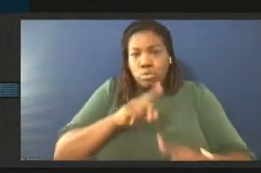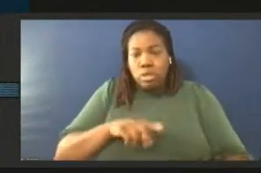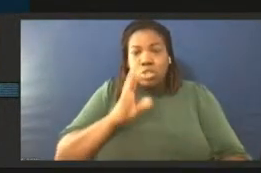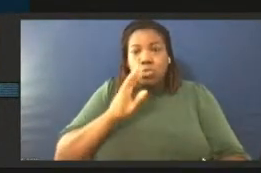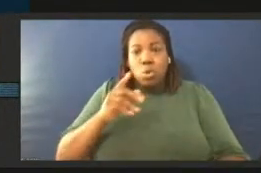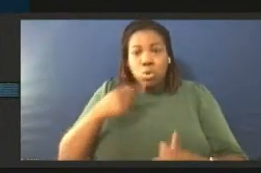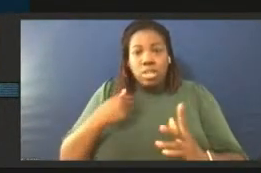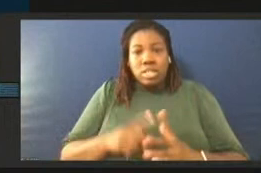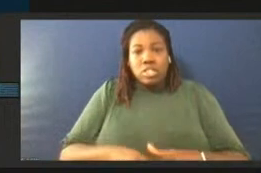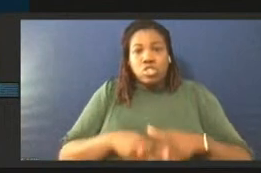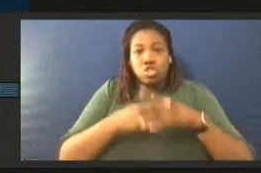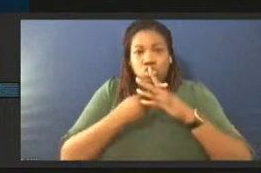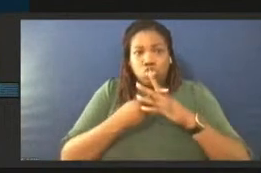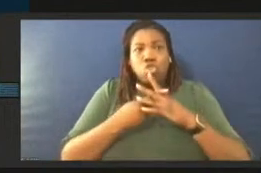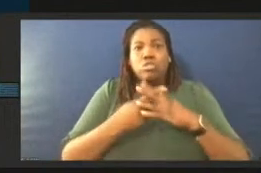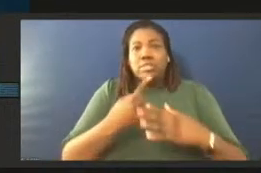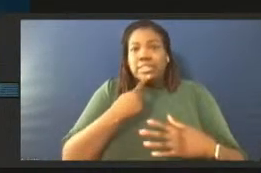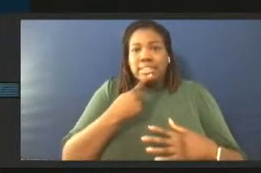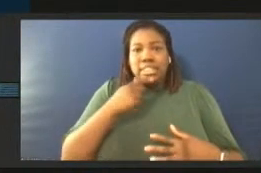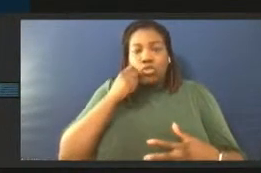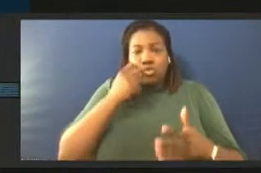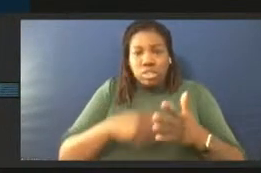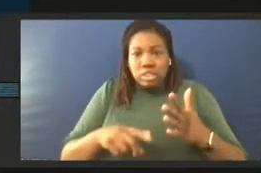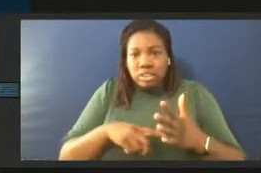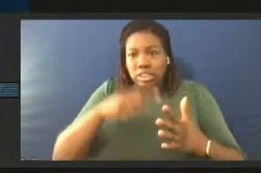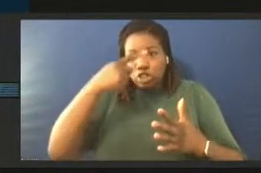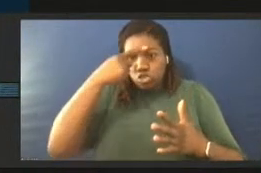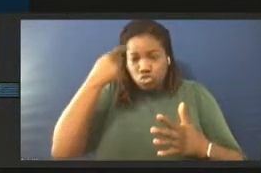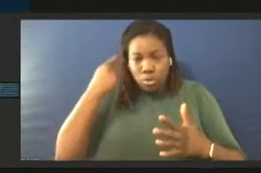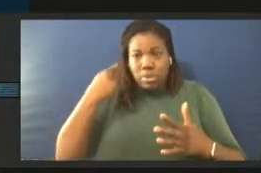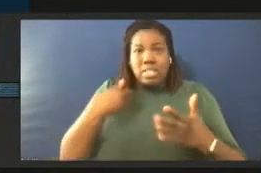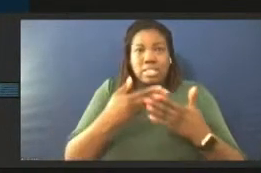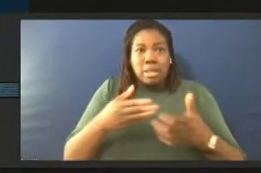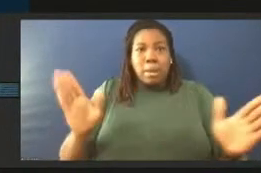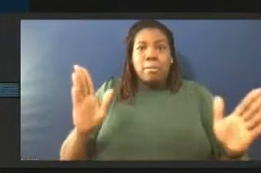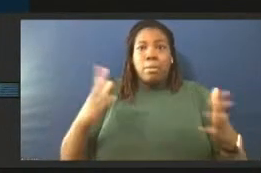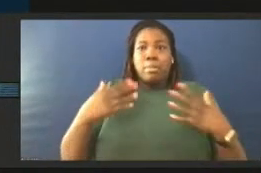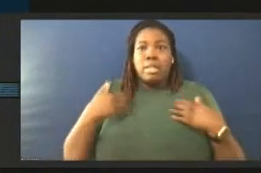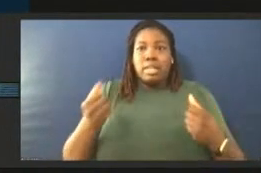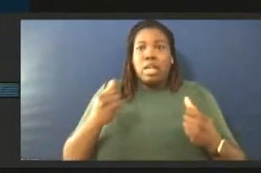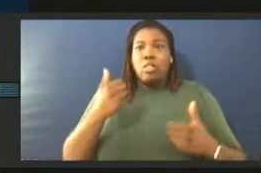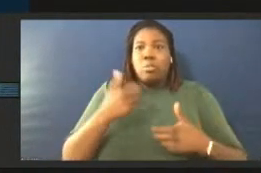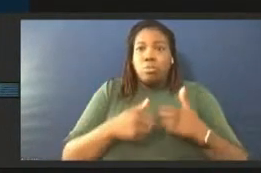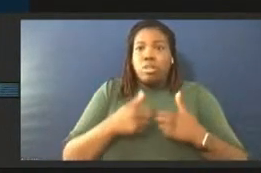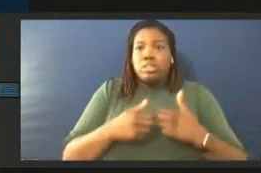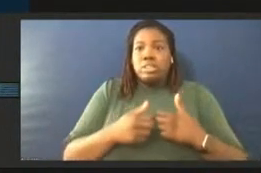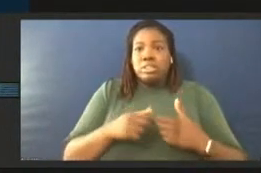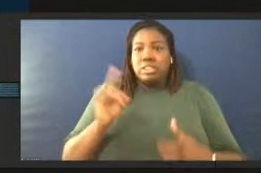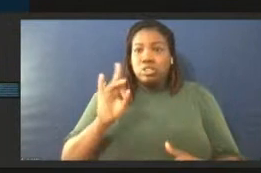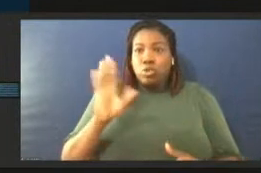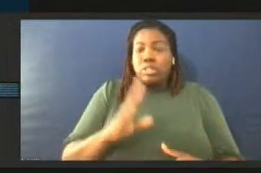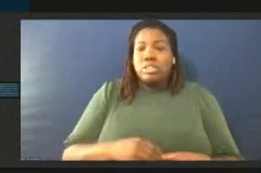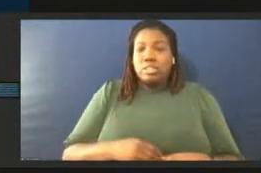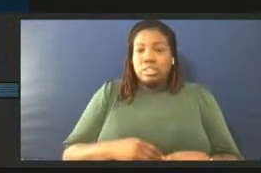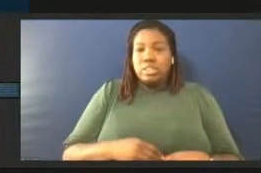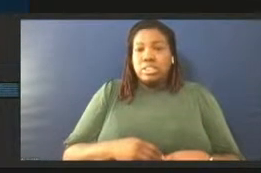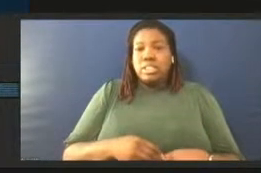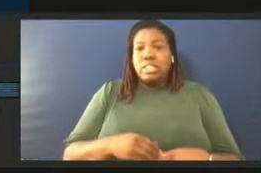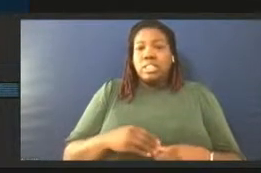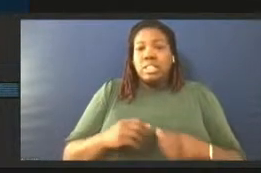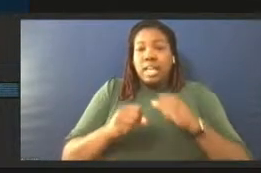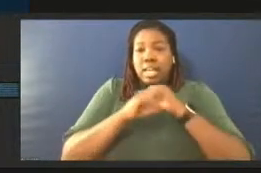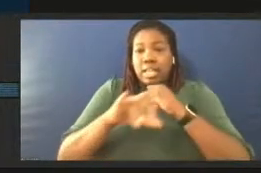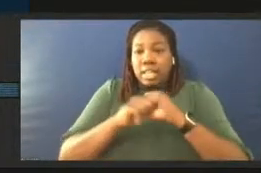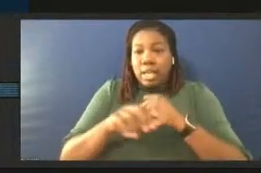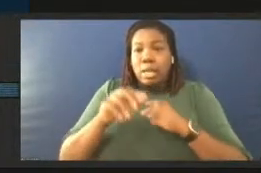begin declaring racism and racial trauma as a public health crisis. A civic education campaign on